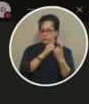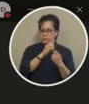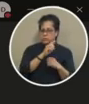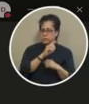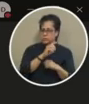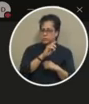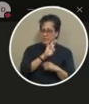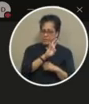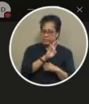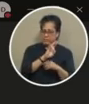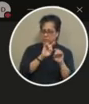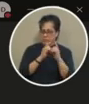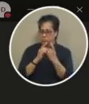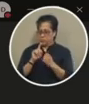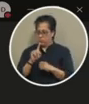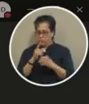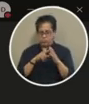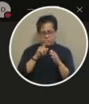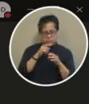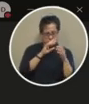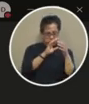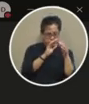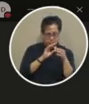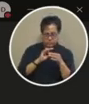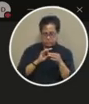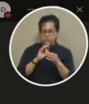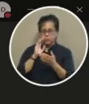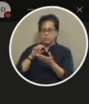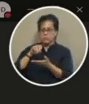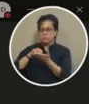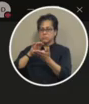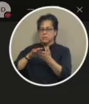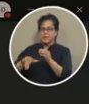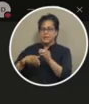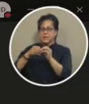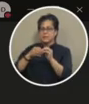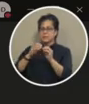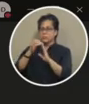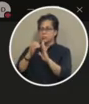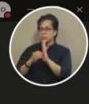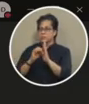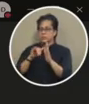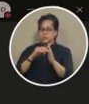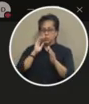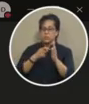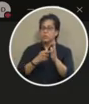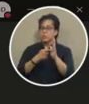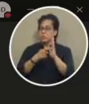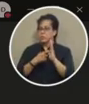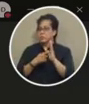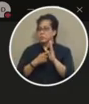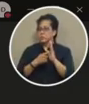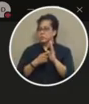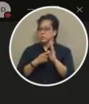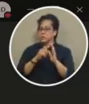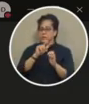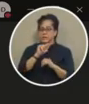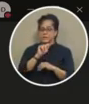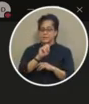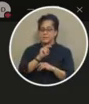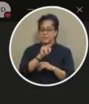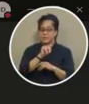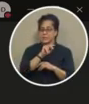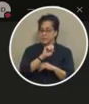Representative Schwartzbein, if council so wishes, that would require landlords and tenants to work out